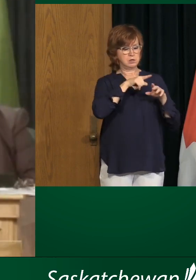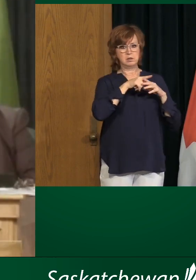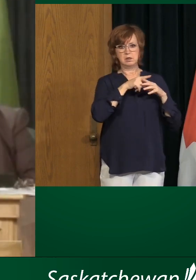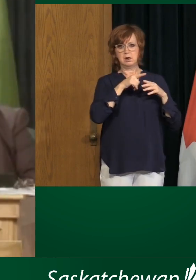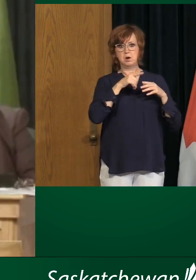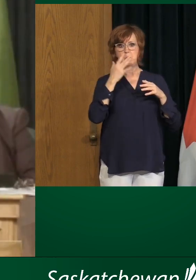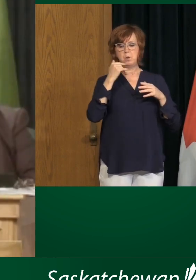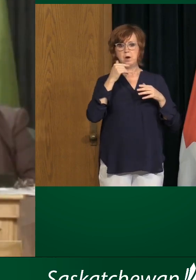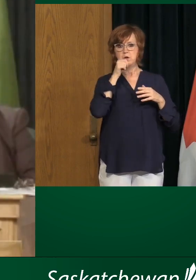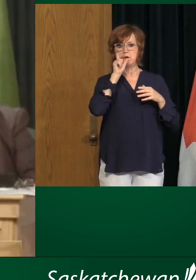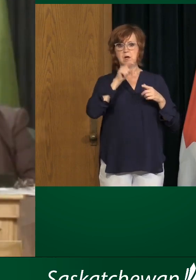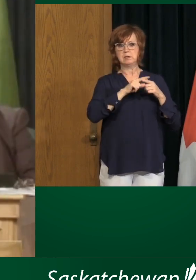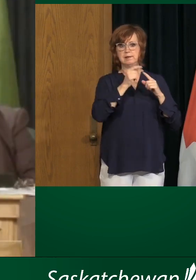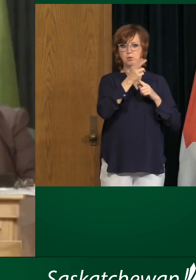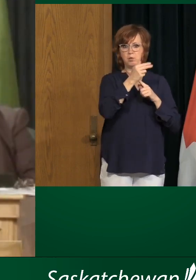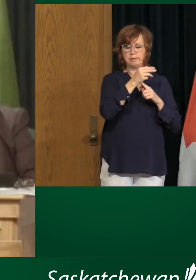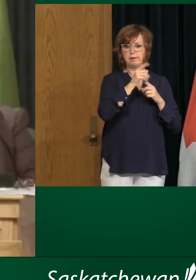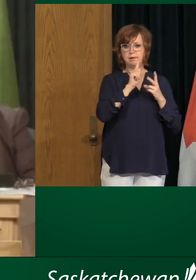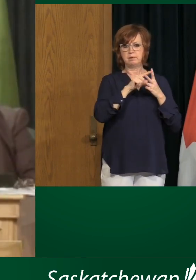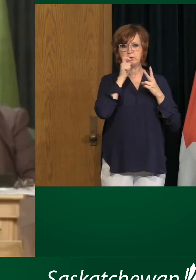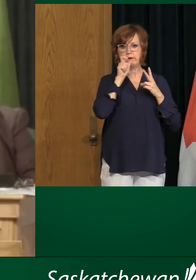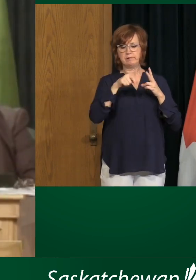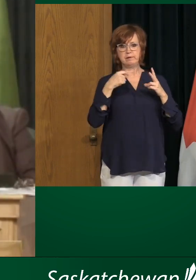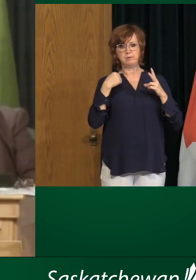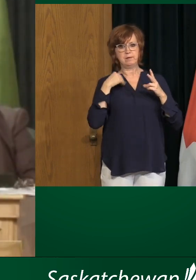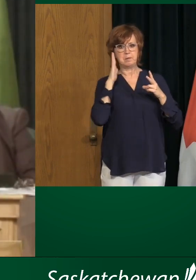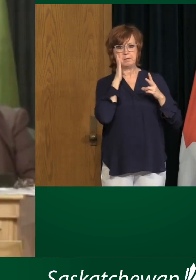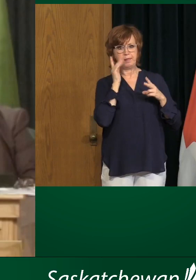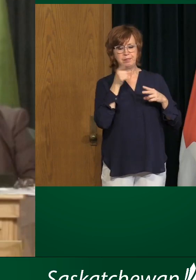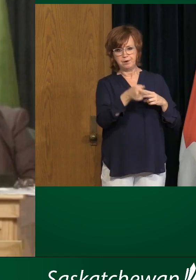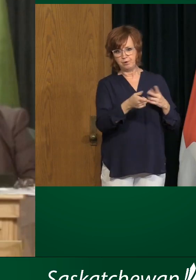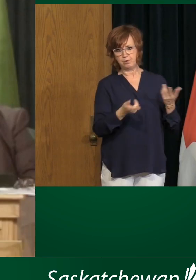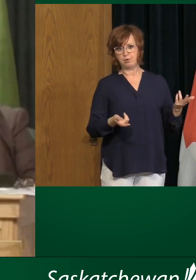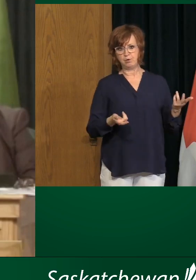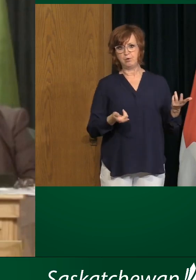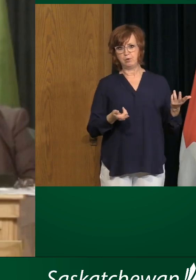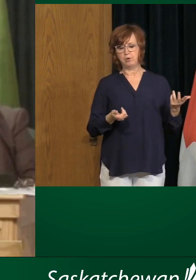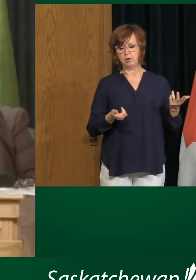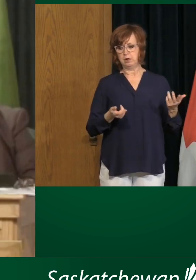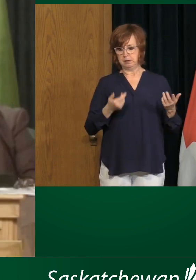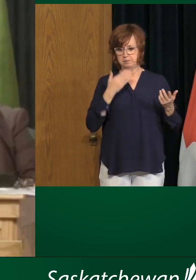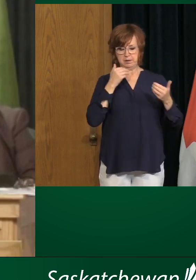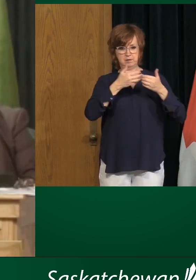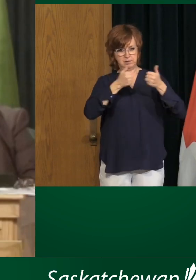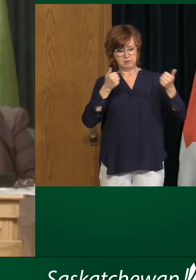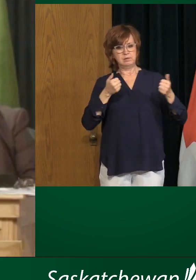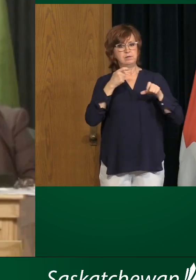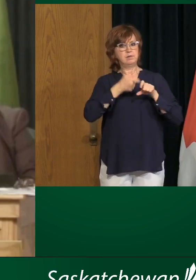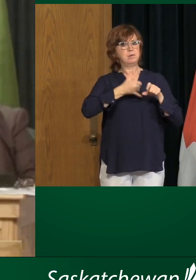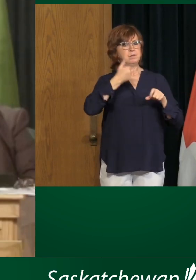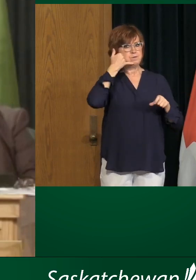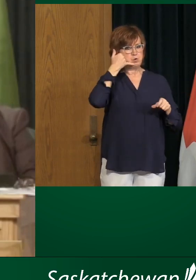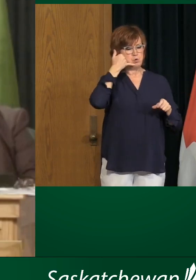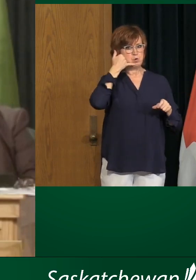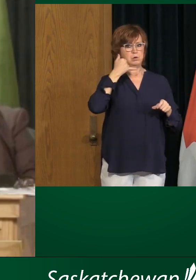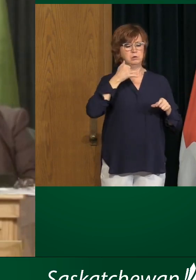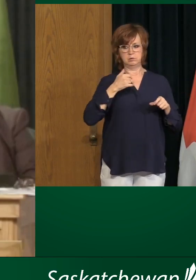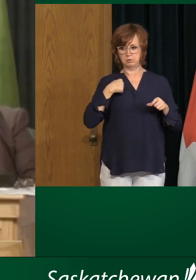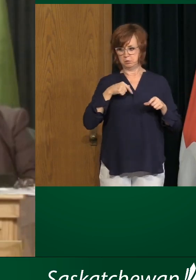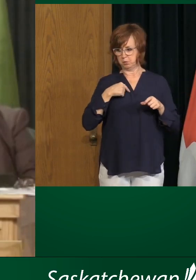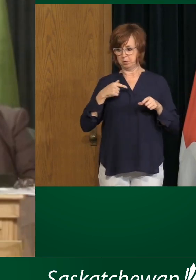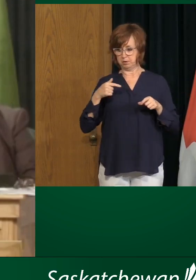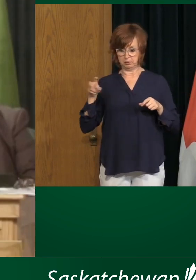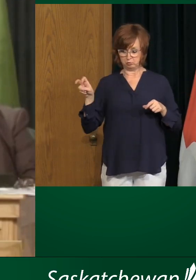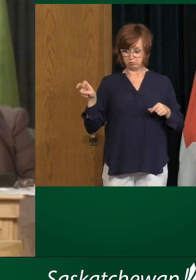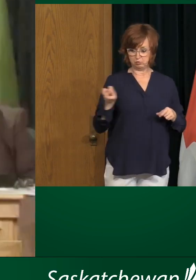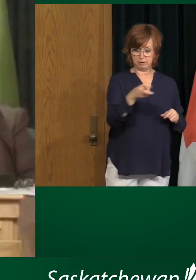isolation unit or a residential suite that might be better off for a patient. But it is something that was considered before we were sending people up north, and it would have been included